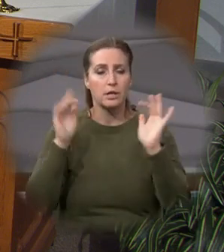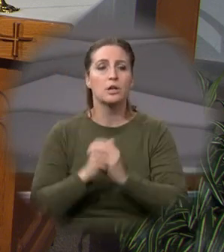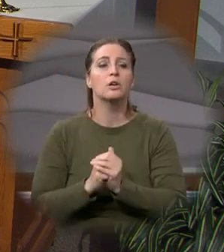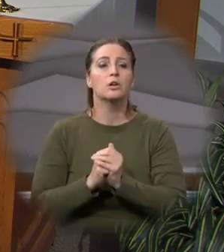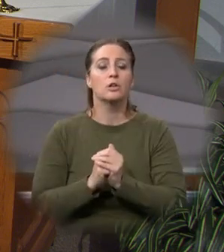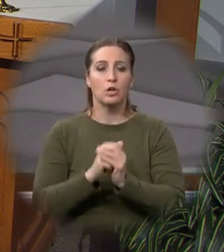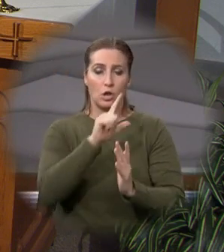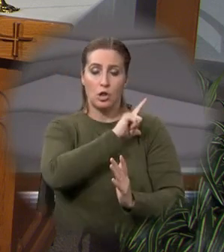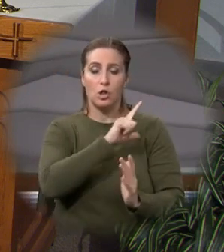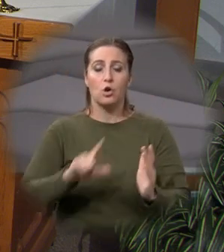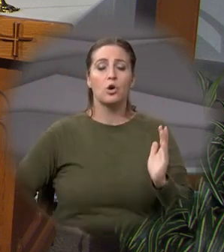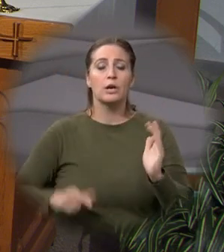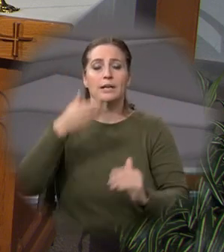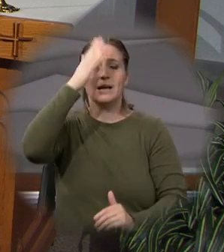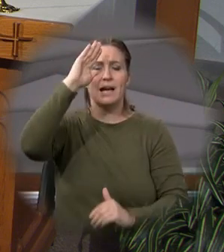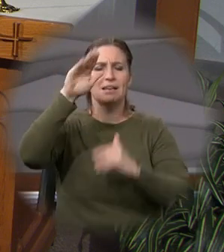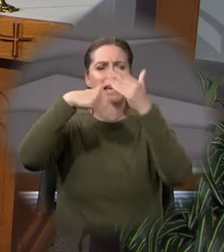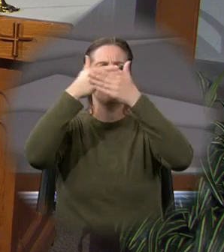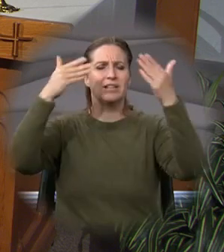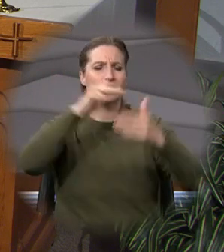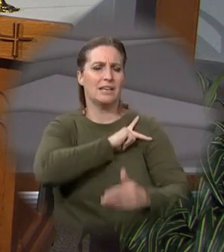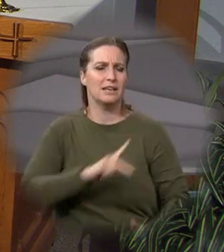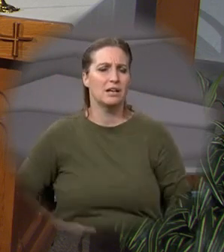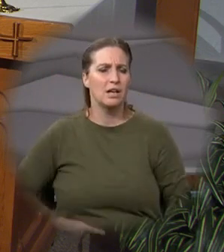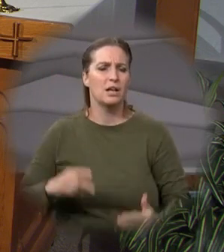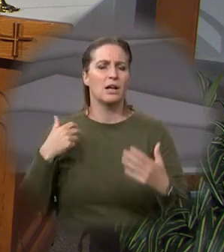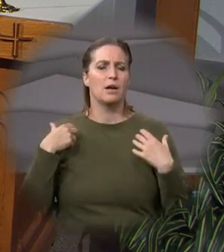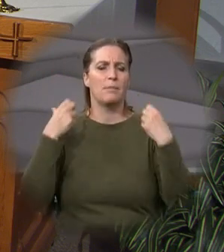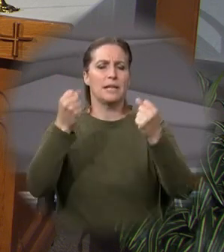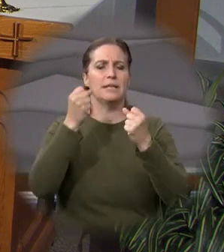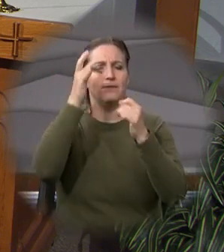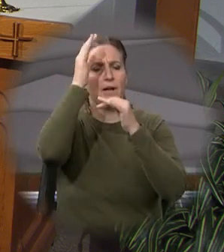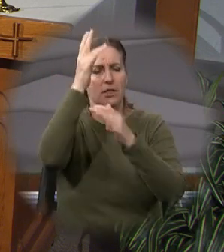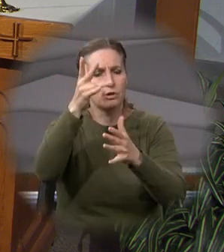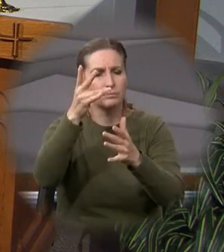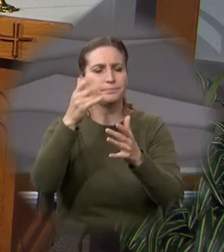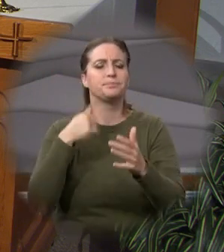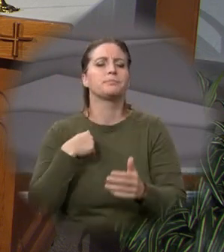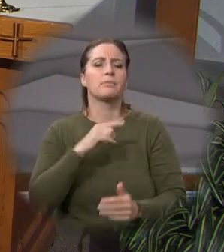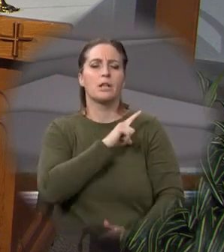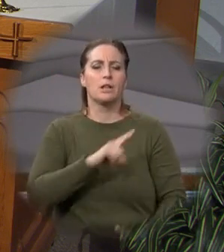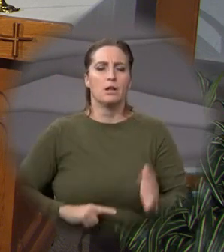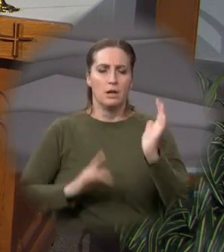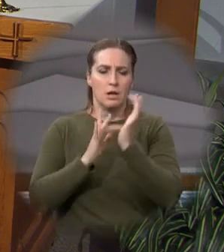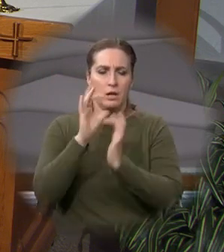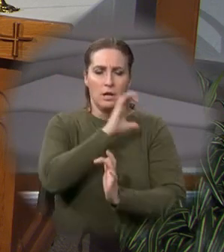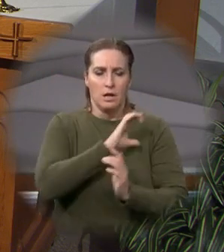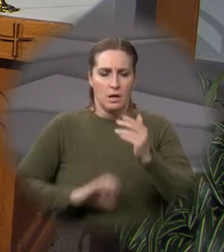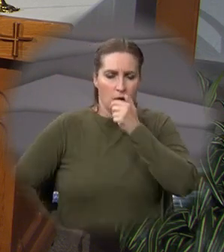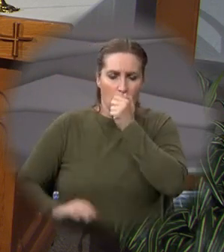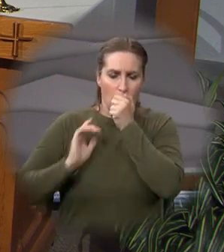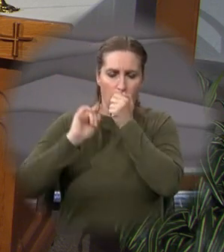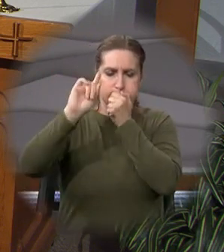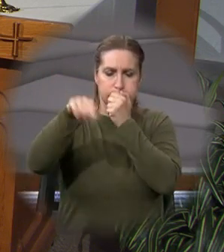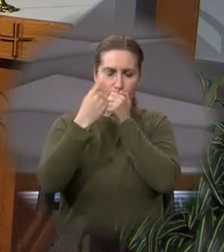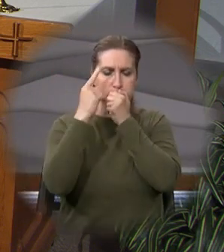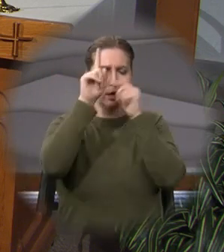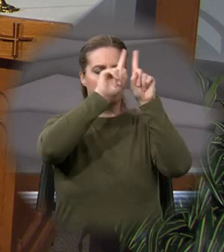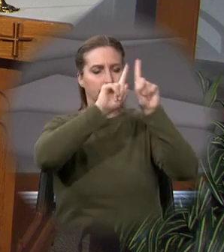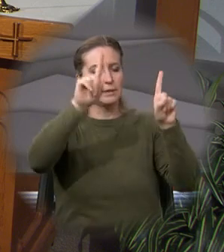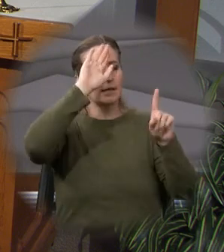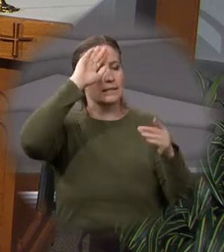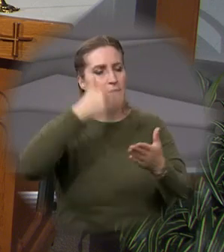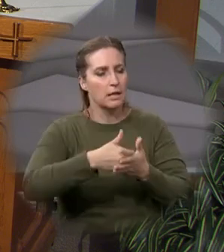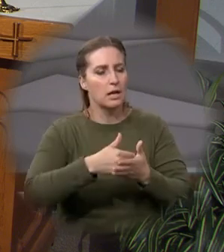glory. Lord God, heavenly King, O God, almighty Father, Lord Jesus Christ, only begotten